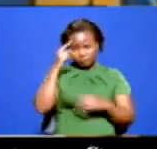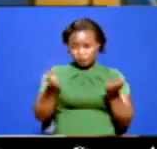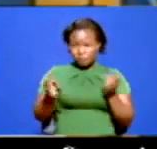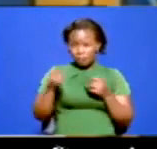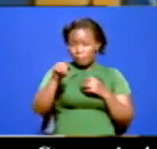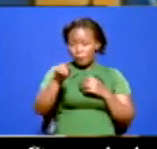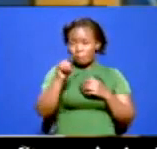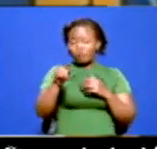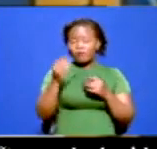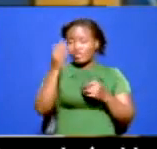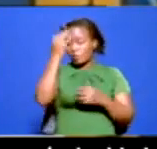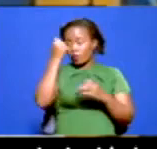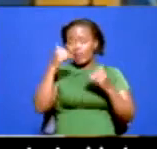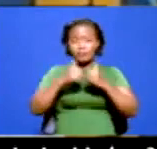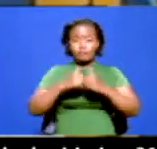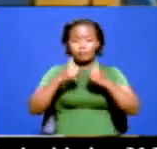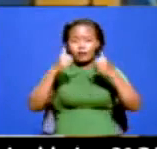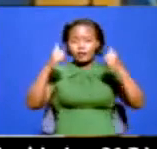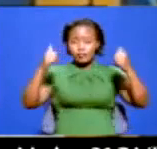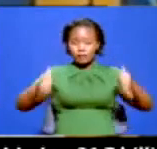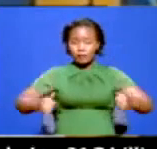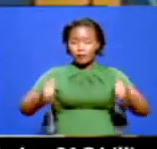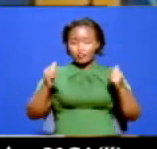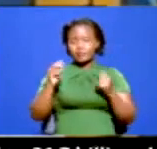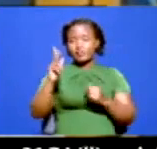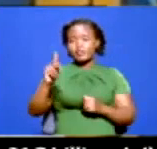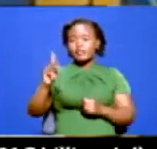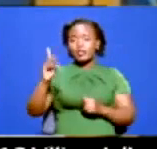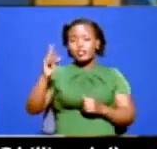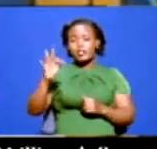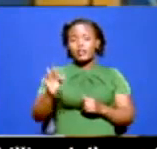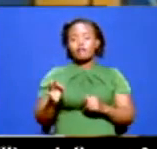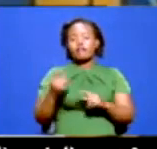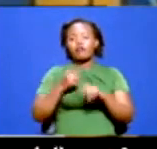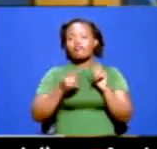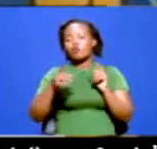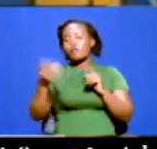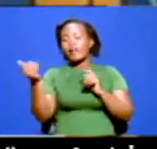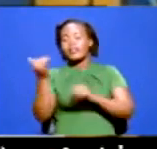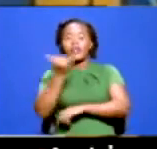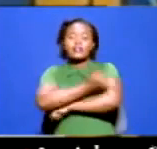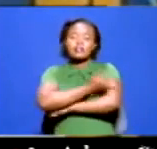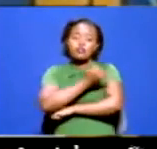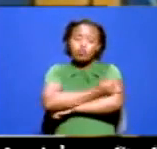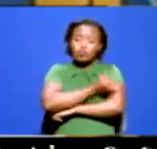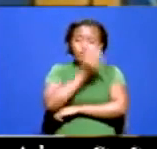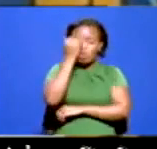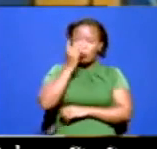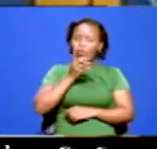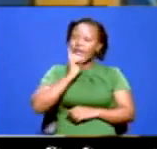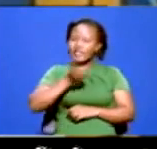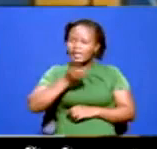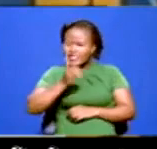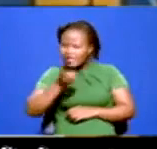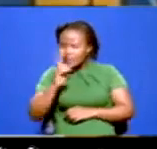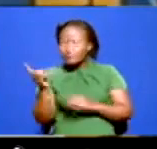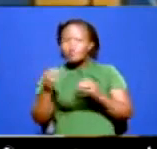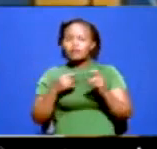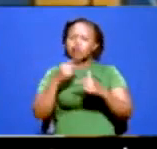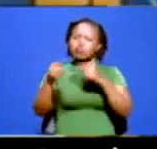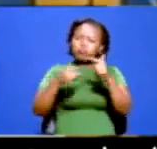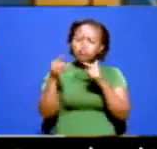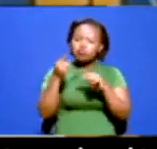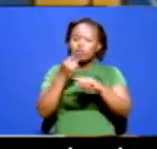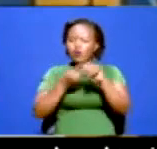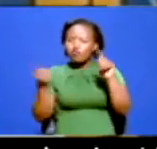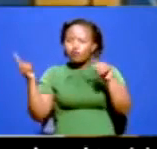and puts apart Kenya Defence Forces from other institutions. Because discipline is instilled right when you